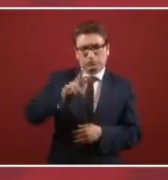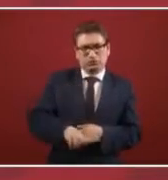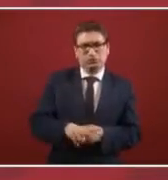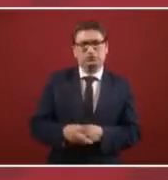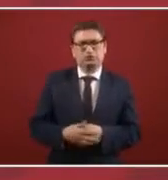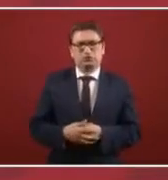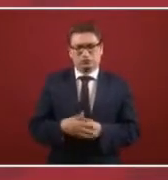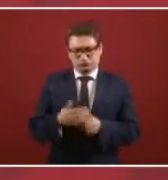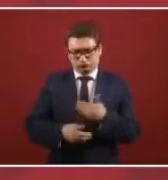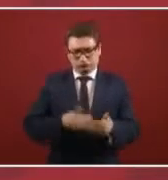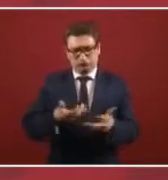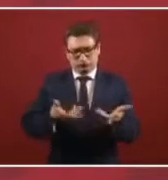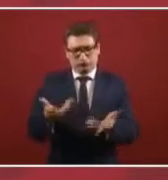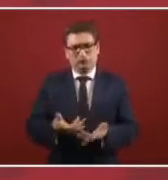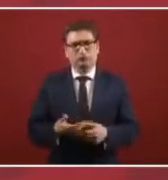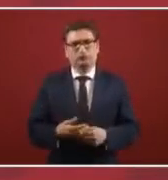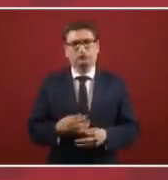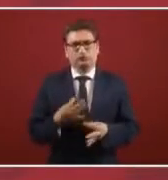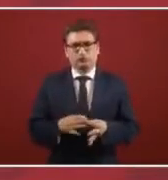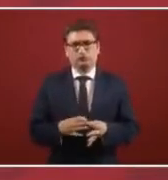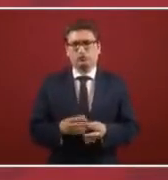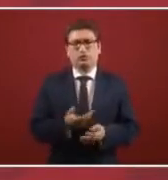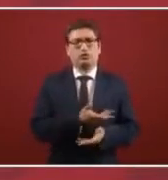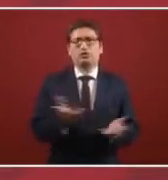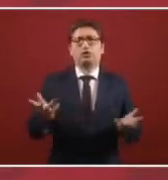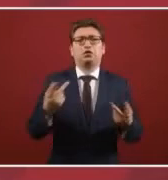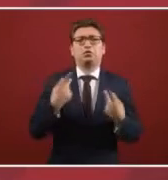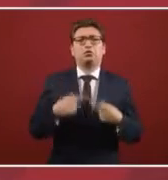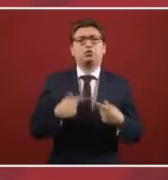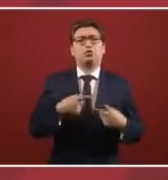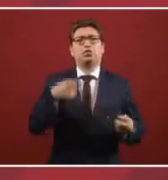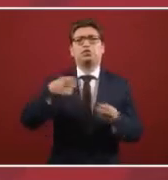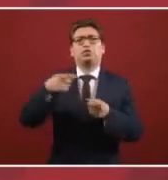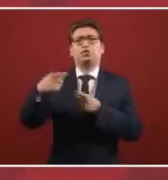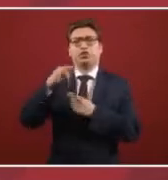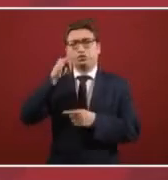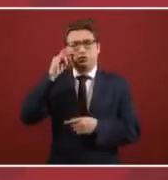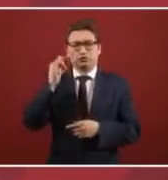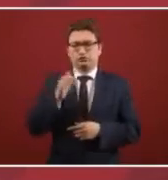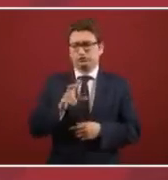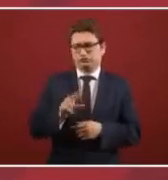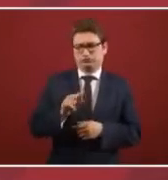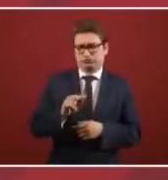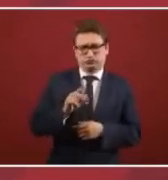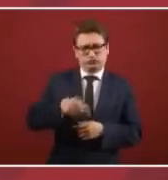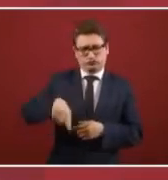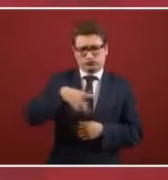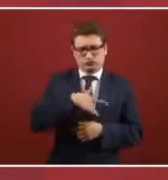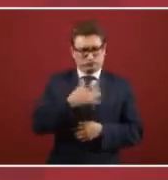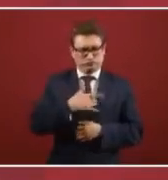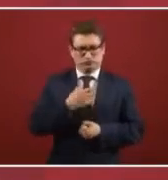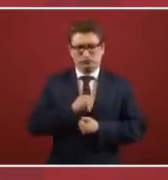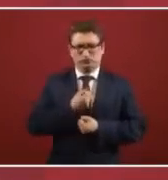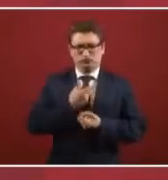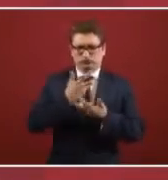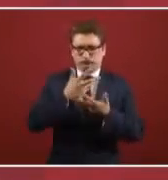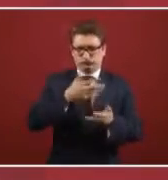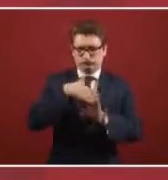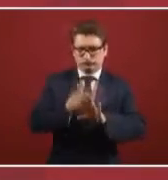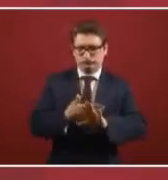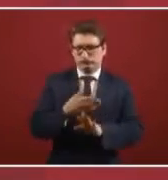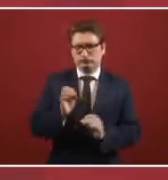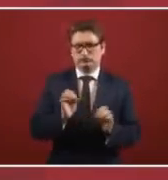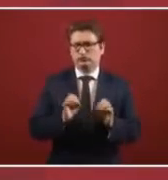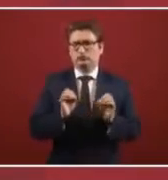también que nadie se sienta ofendido. And let nobody Esto feel no es offended. atacar la libertad. This is not taking away your liberty